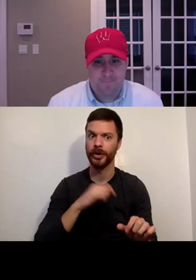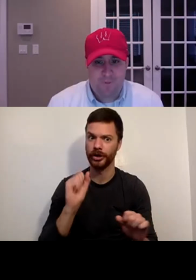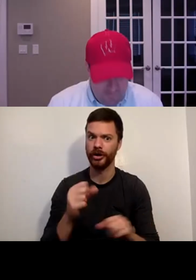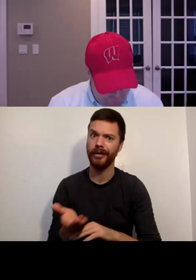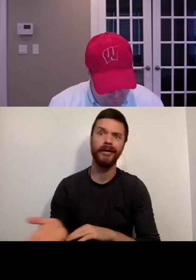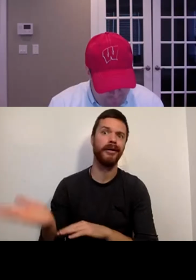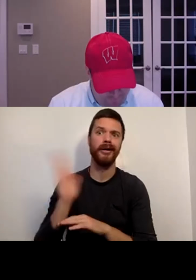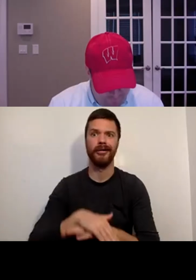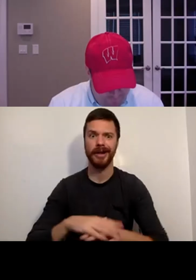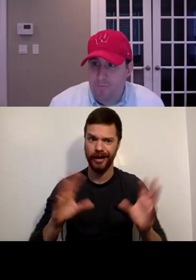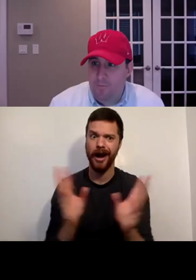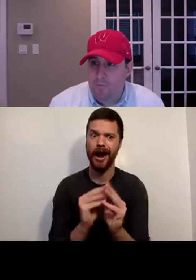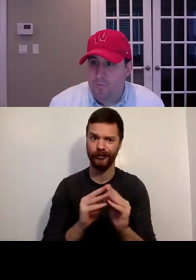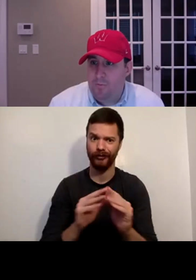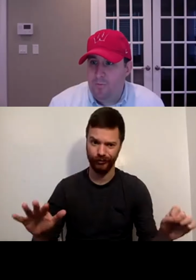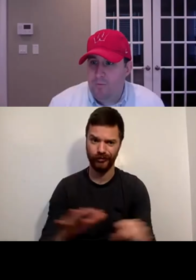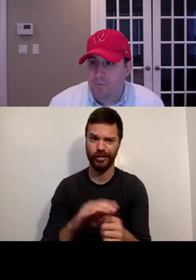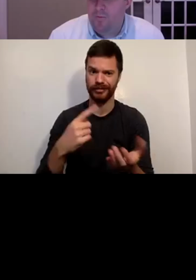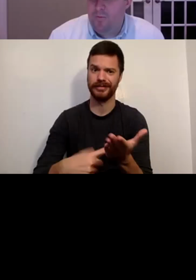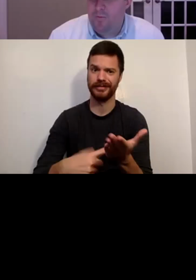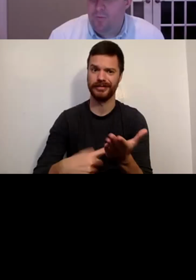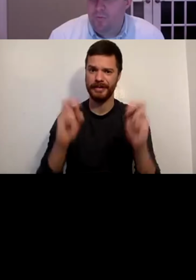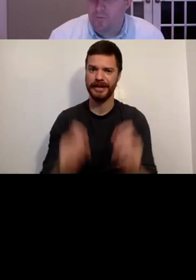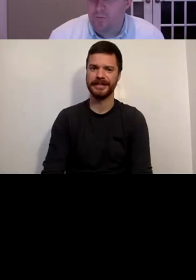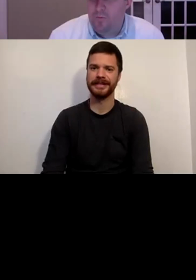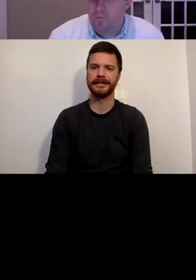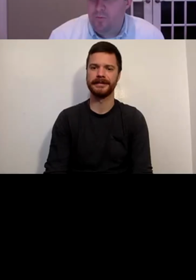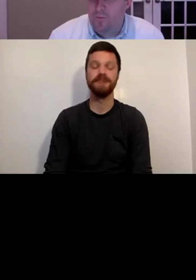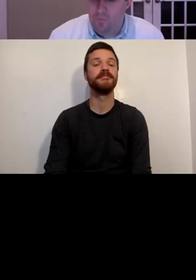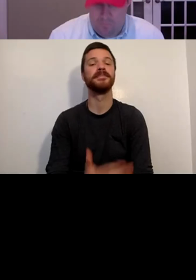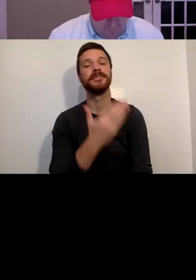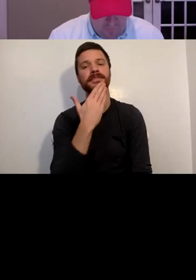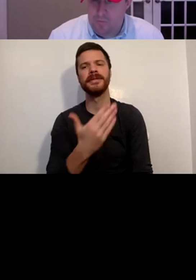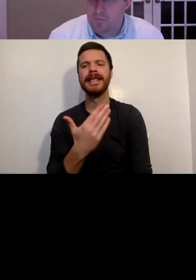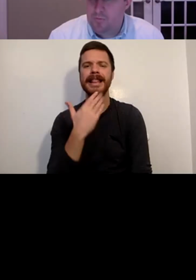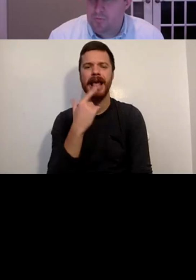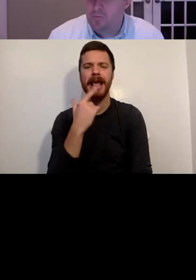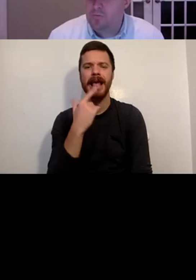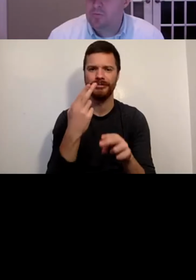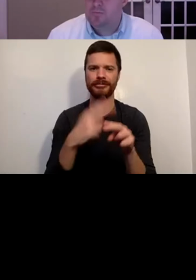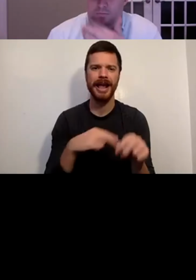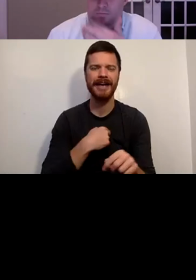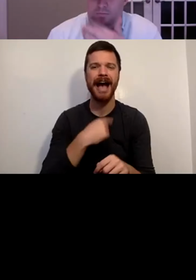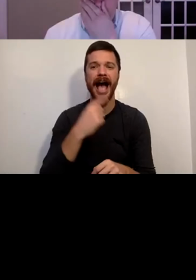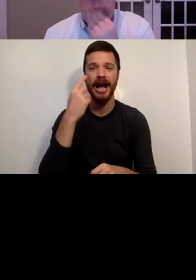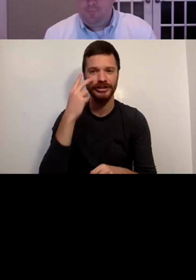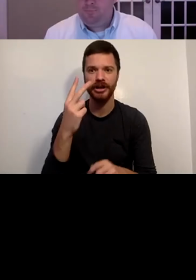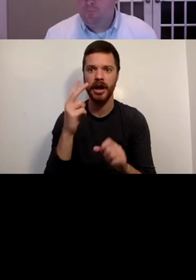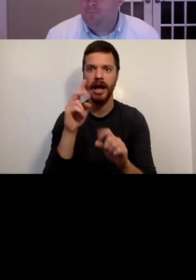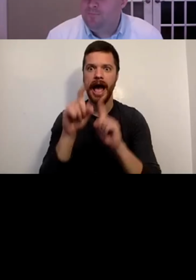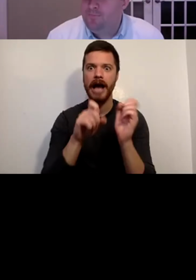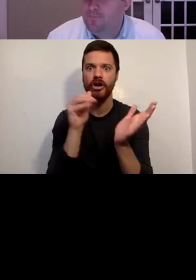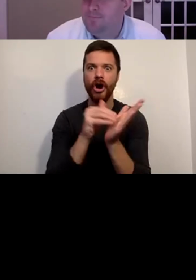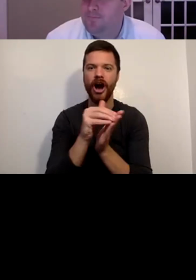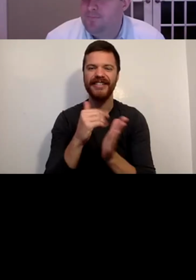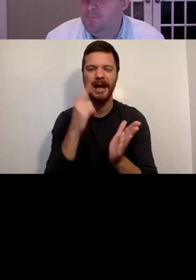or a whole conference discussing that topic. Definitely. So thank you for giving that brief. I just saw it asked many times on here and thought a little bit